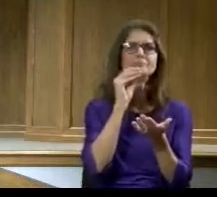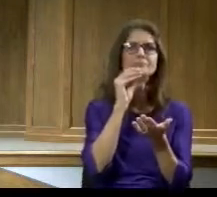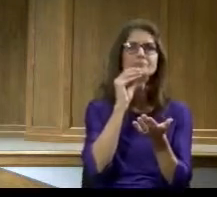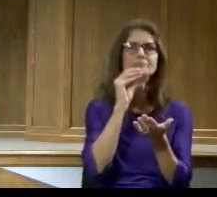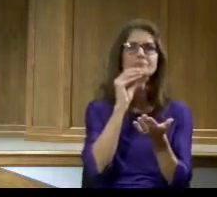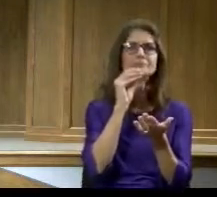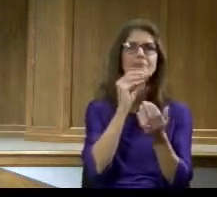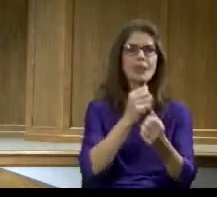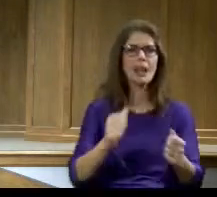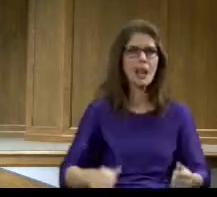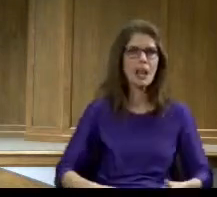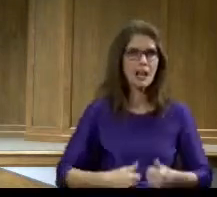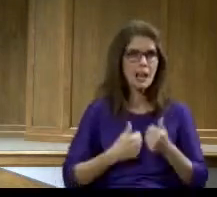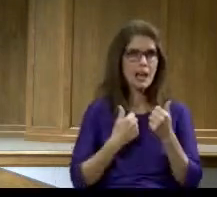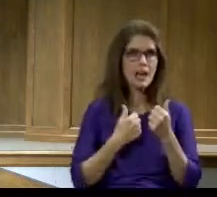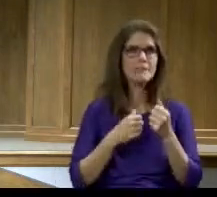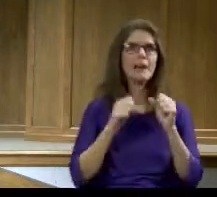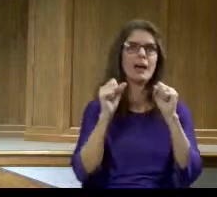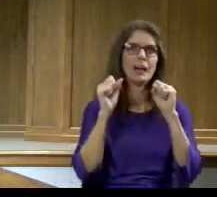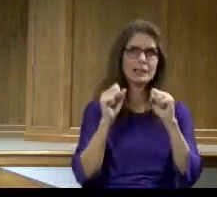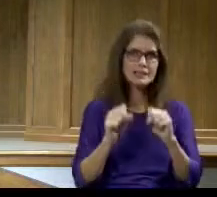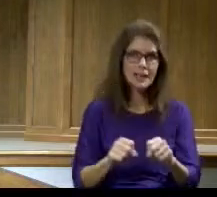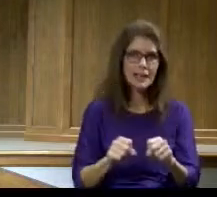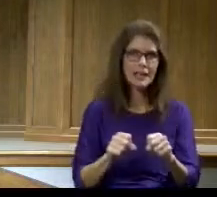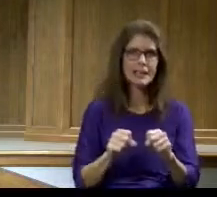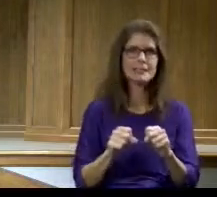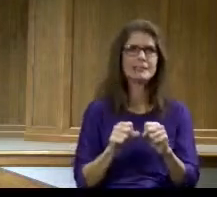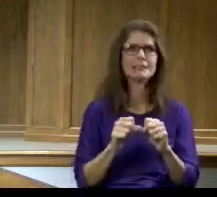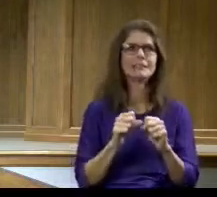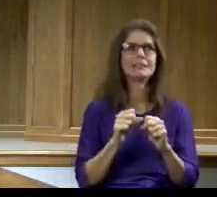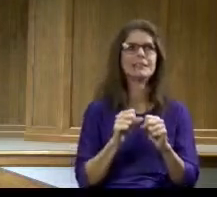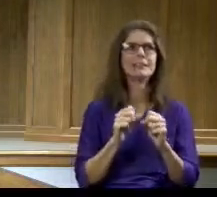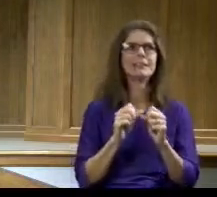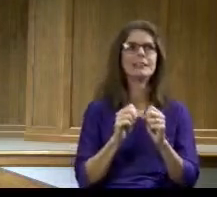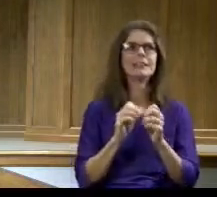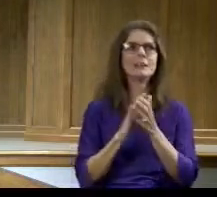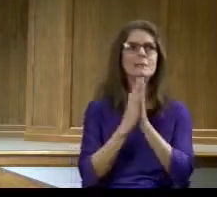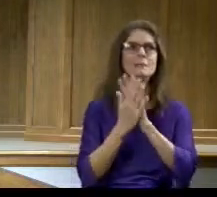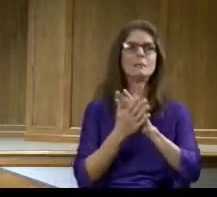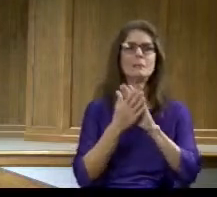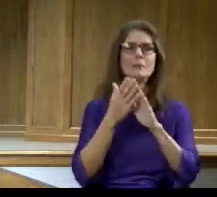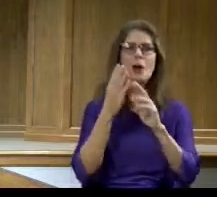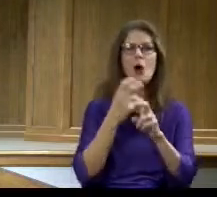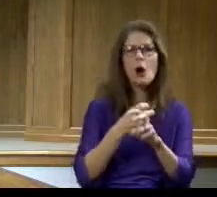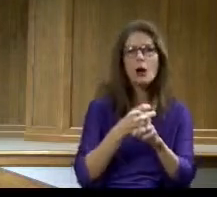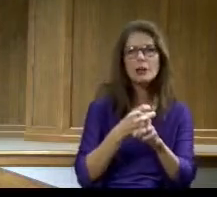and sometimes really hard to understand. You notice that?